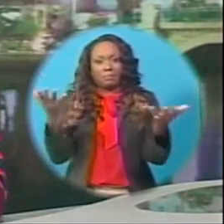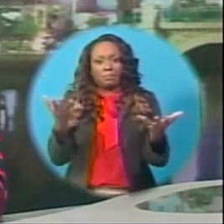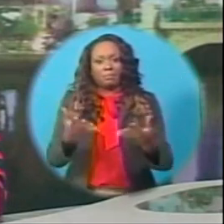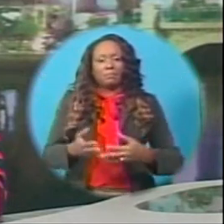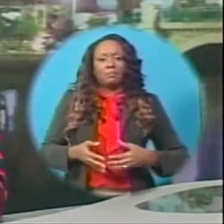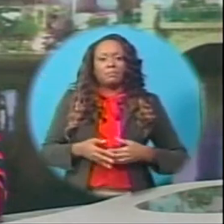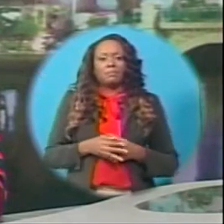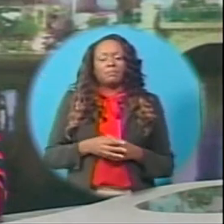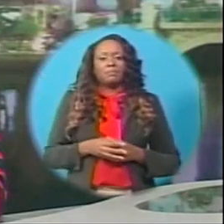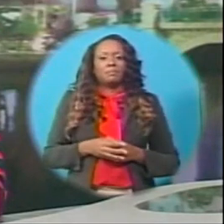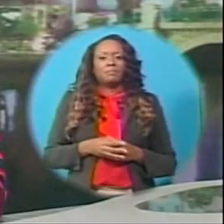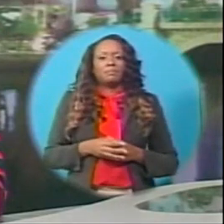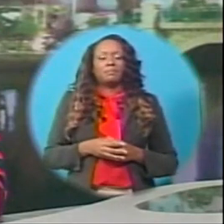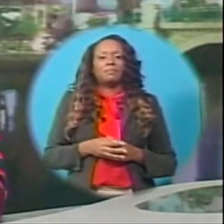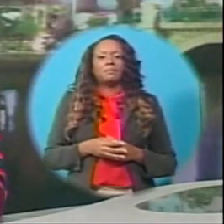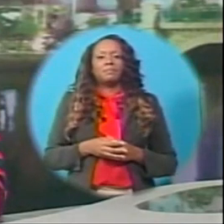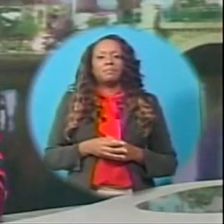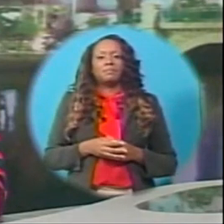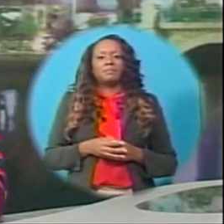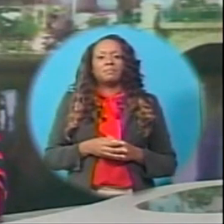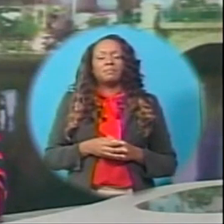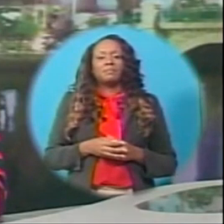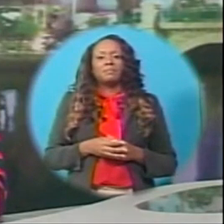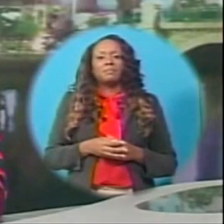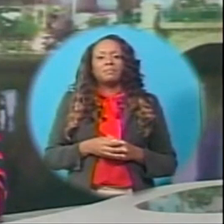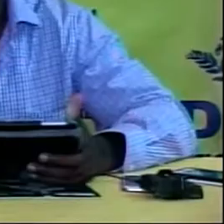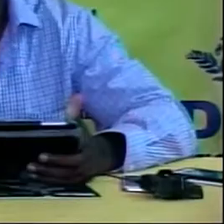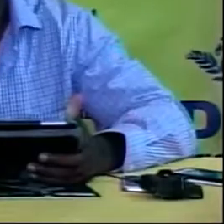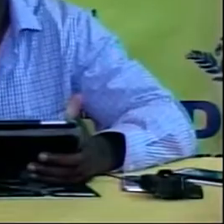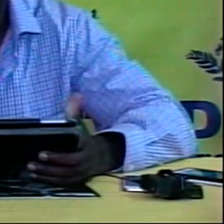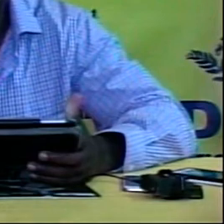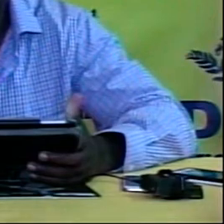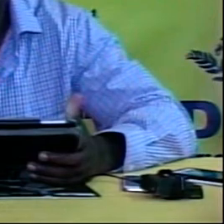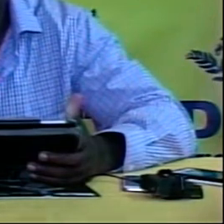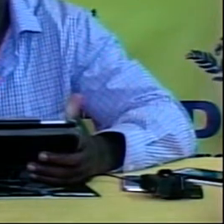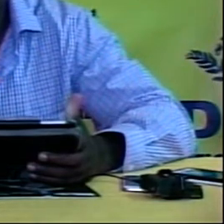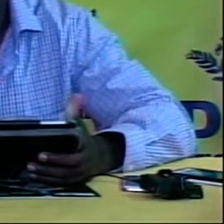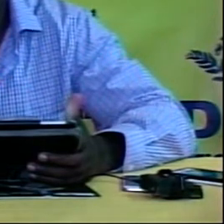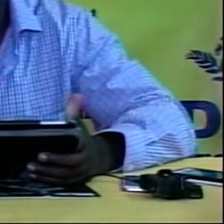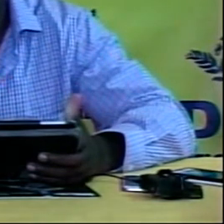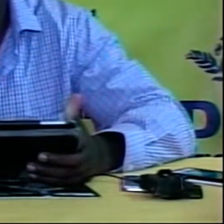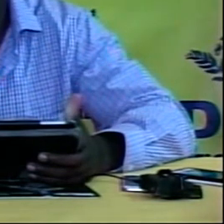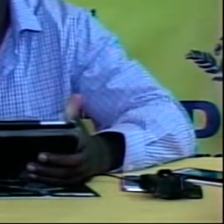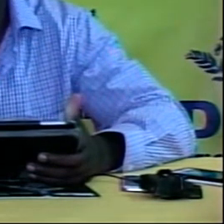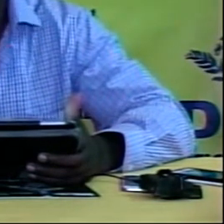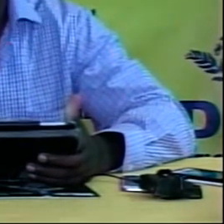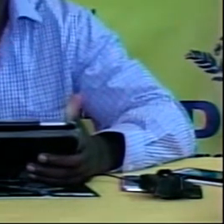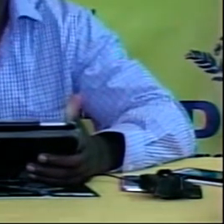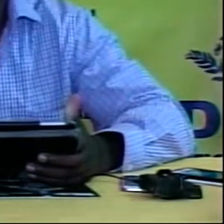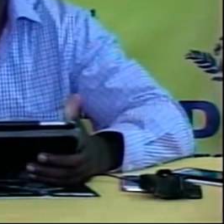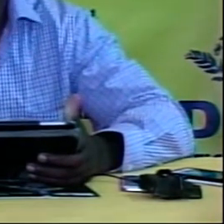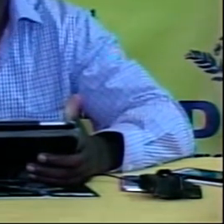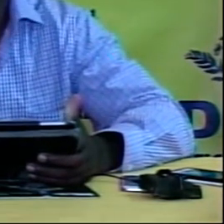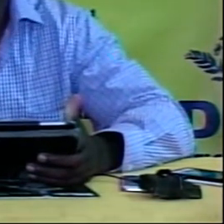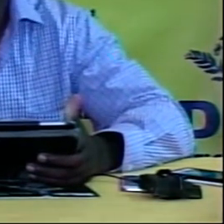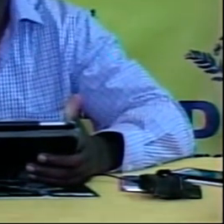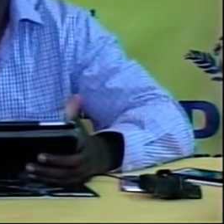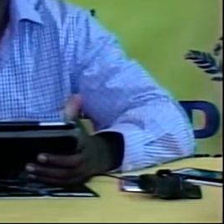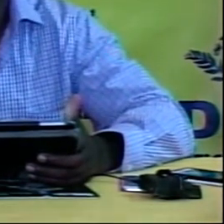The intention is simple. We want to expose all Barbadians